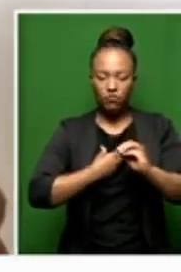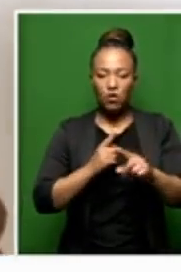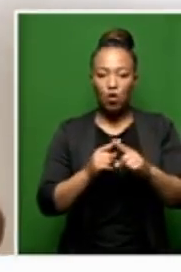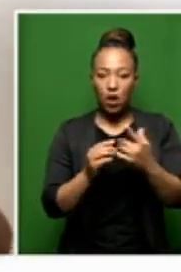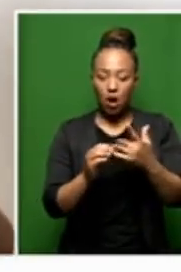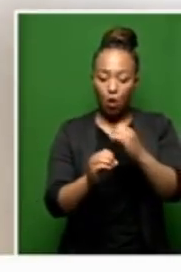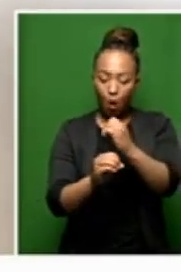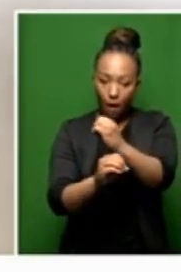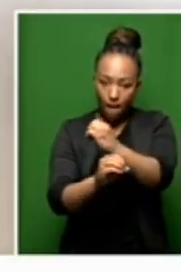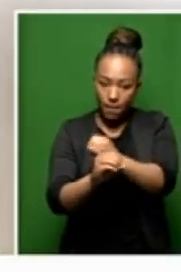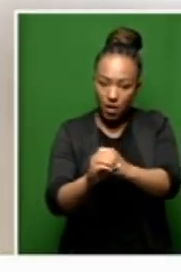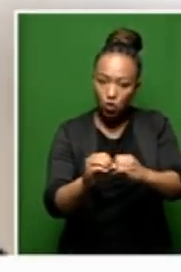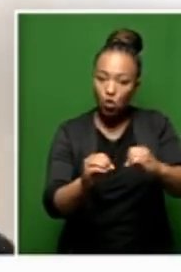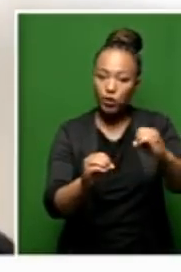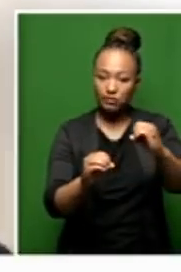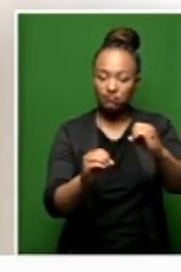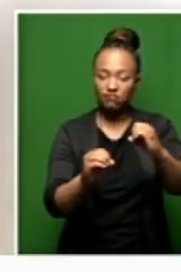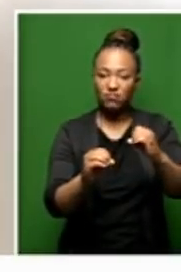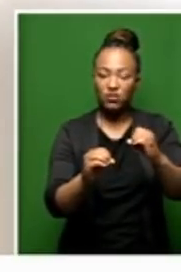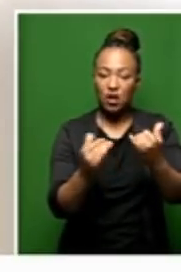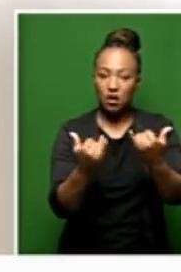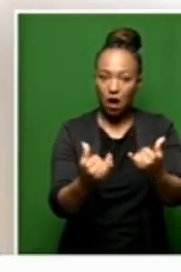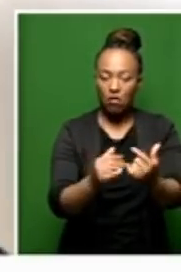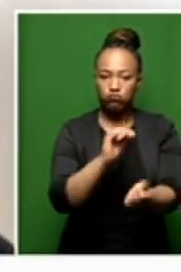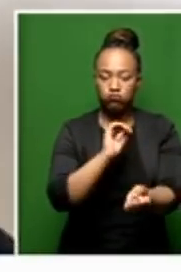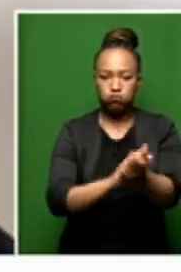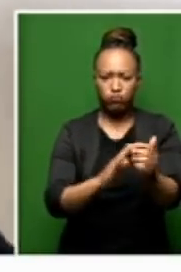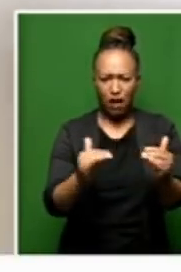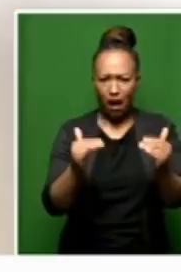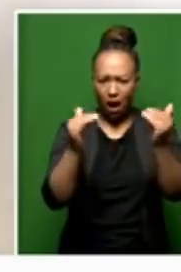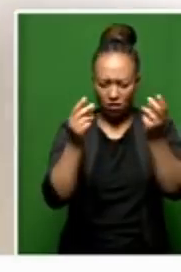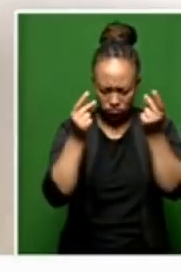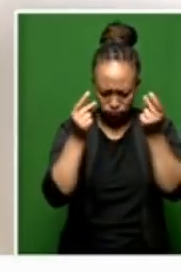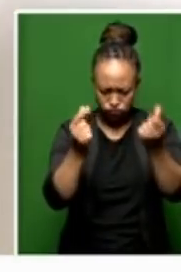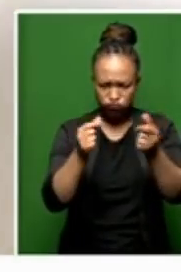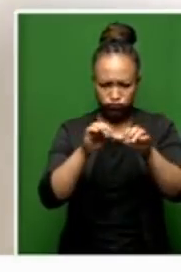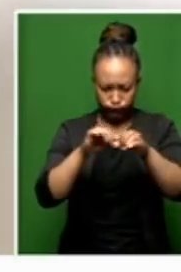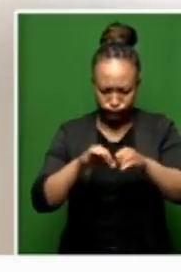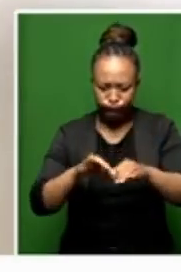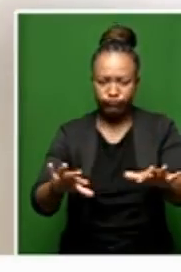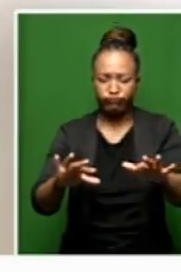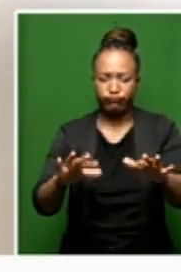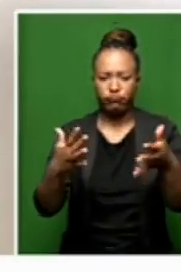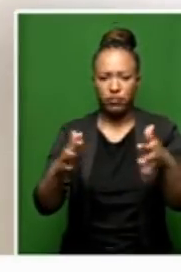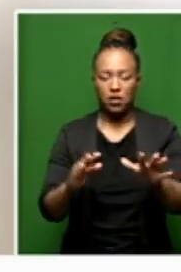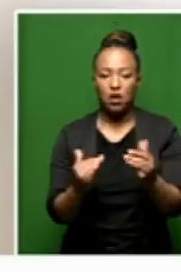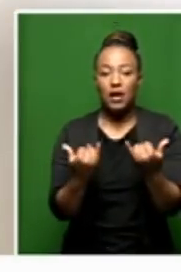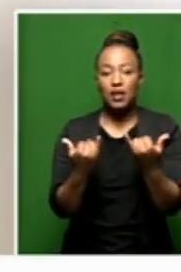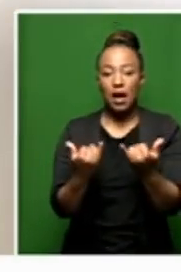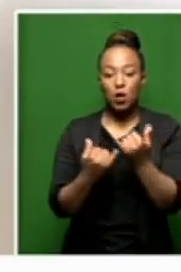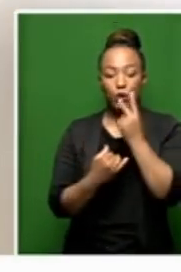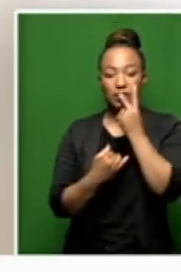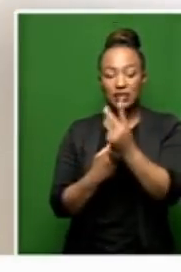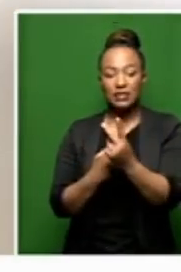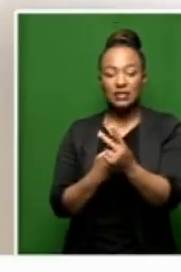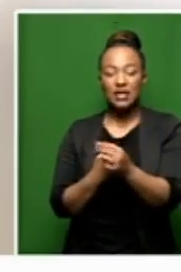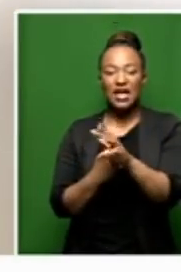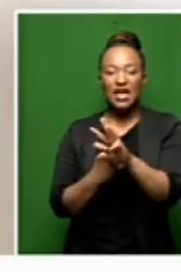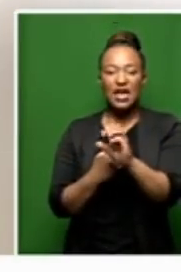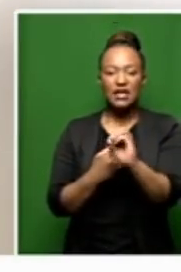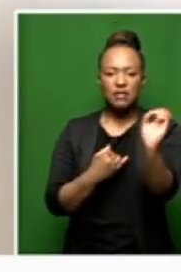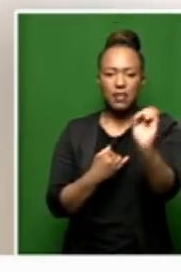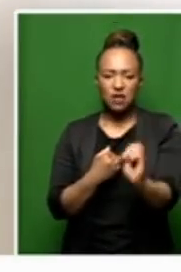Omicron has come, it's been highly contagious. The way it spreads, clearly what we are clearly now seeing is that